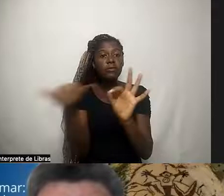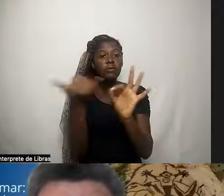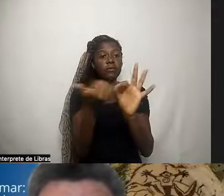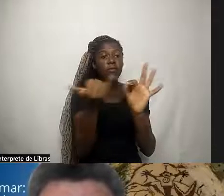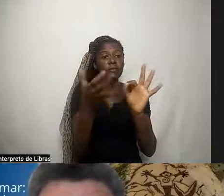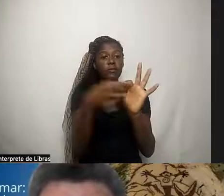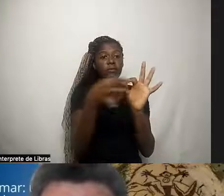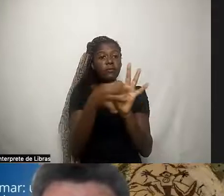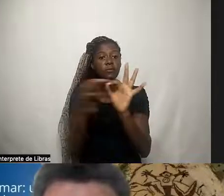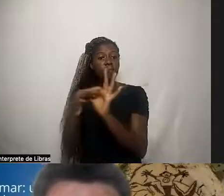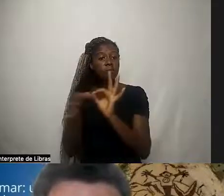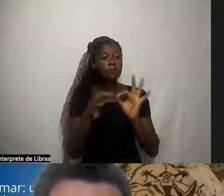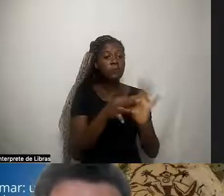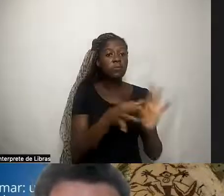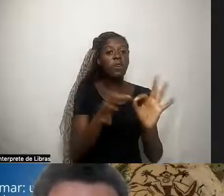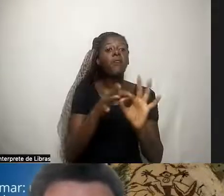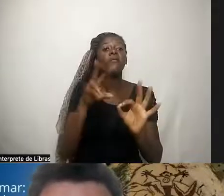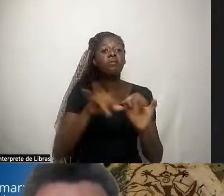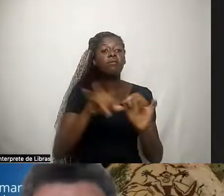with information systems.